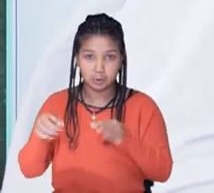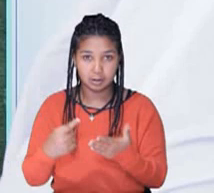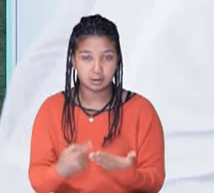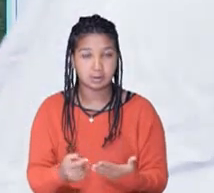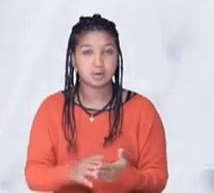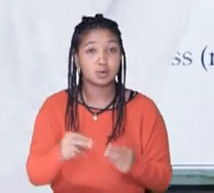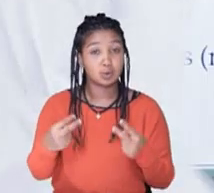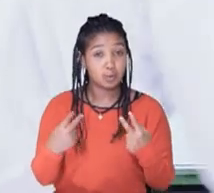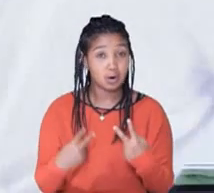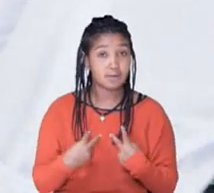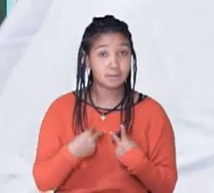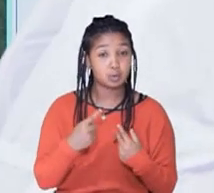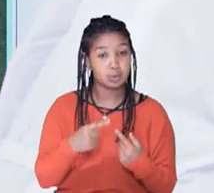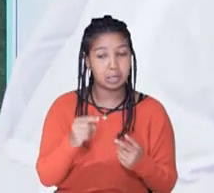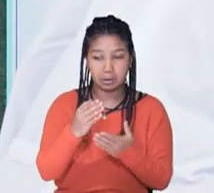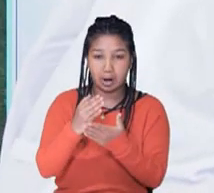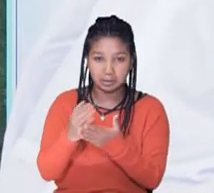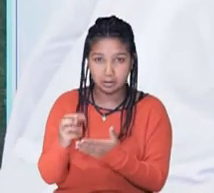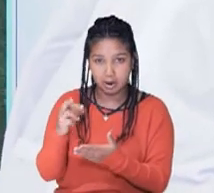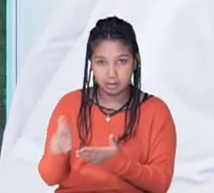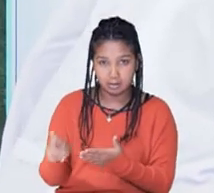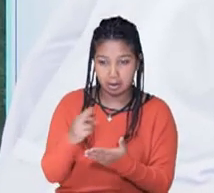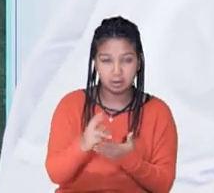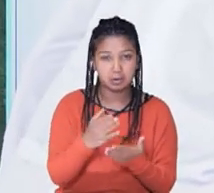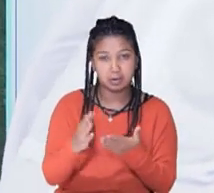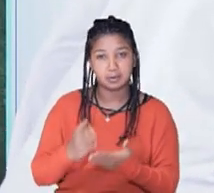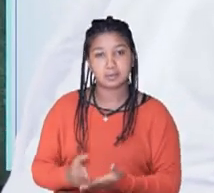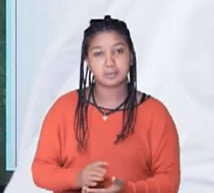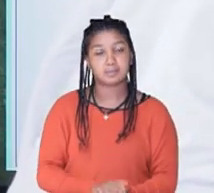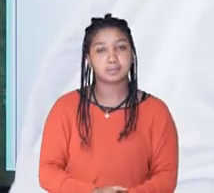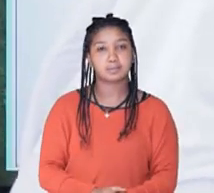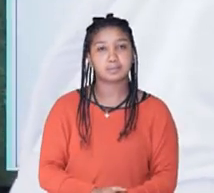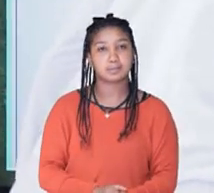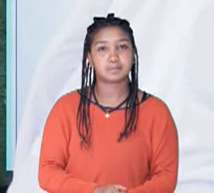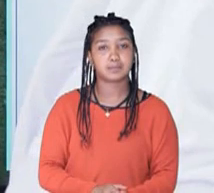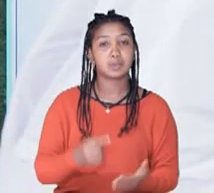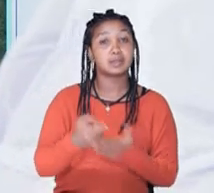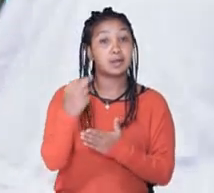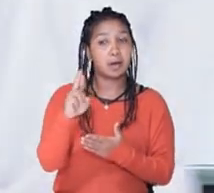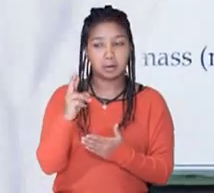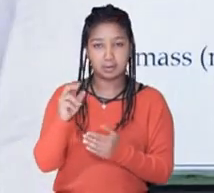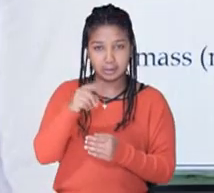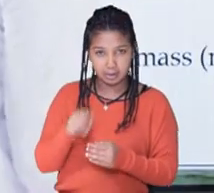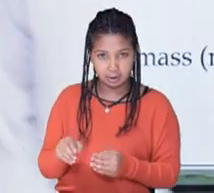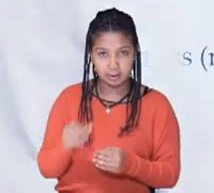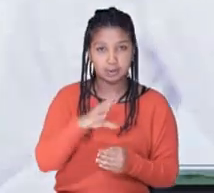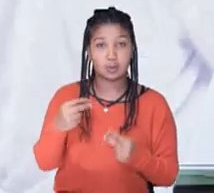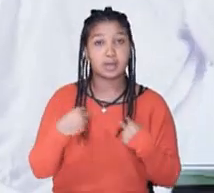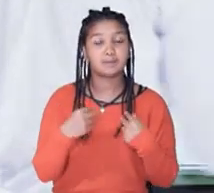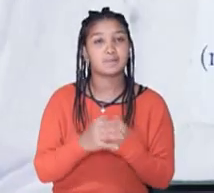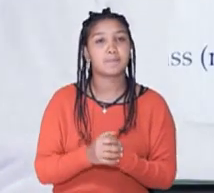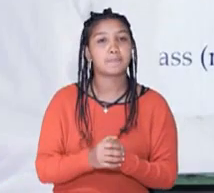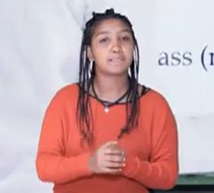here, you have, we can cancel out R. Here we have R. We can eliminate R. These are cancelled out. And we